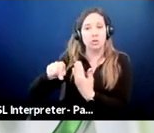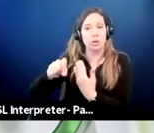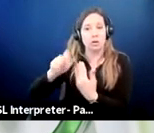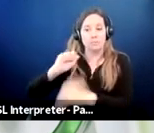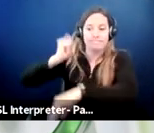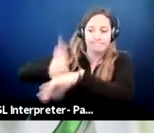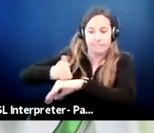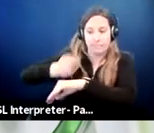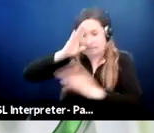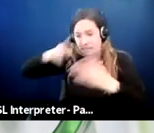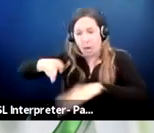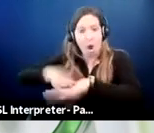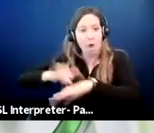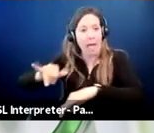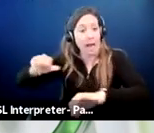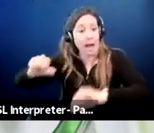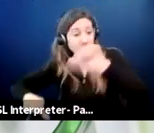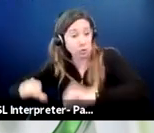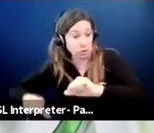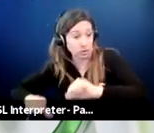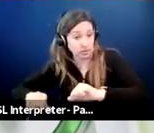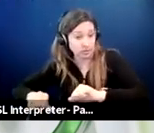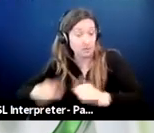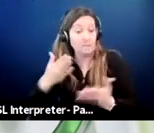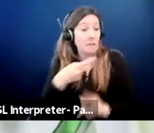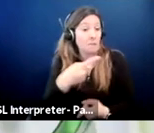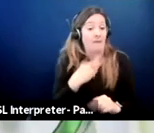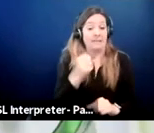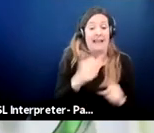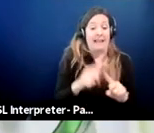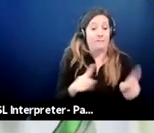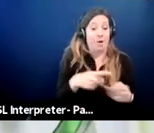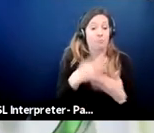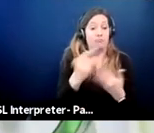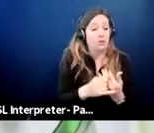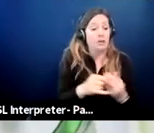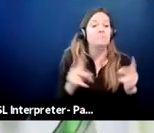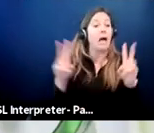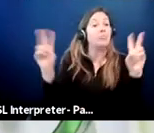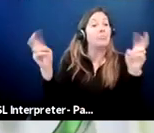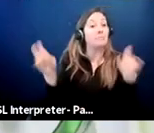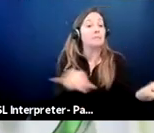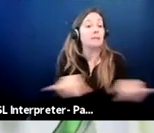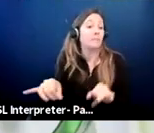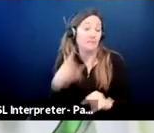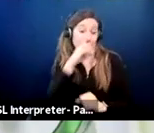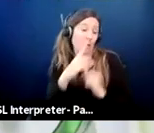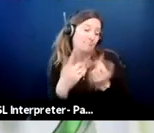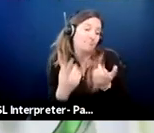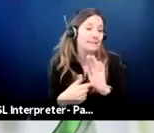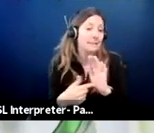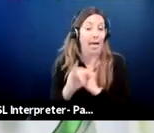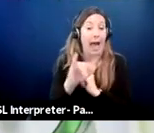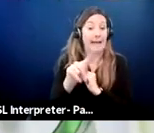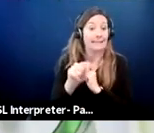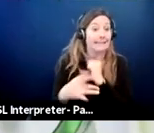the objective, because you might have 10 projects on the go, but they might have a similar theme. So let's say, I'll take IT, for example. If you were developing IT